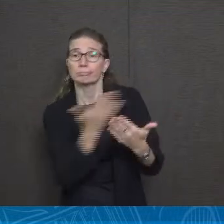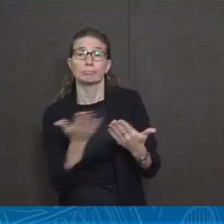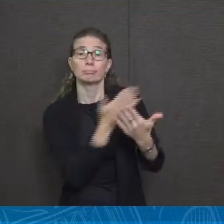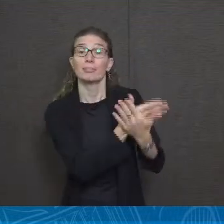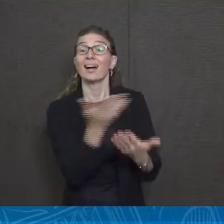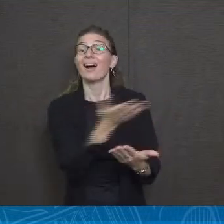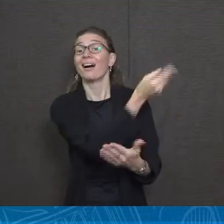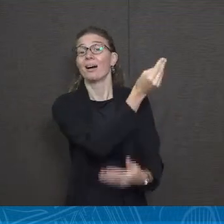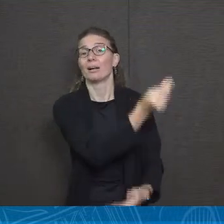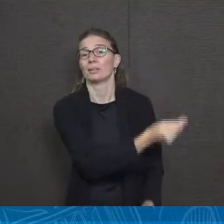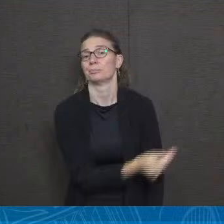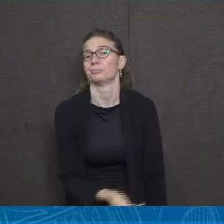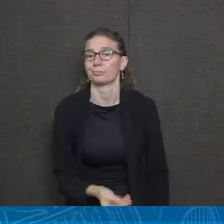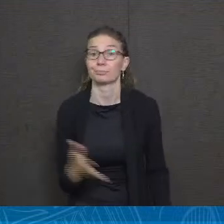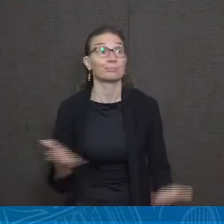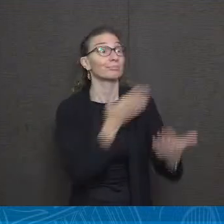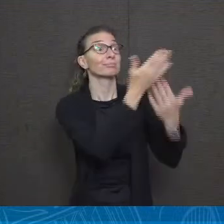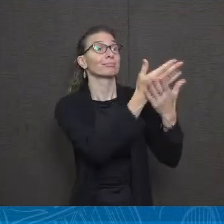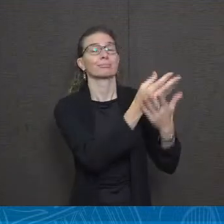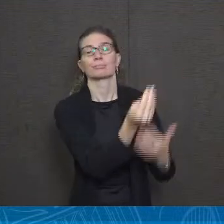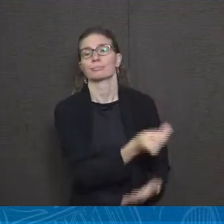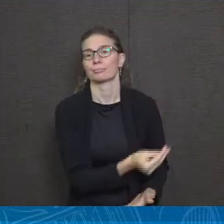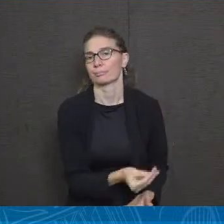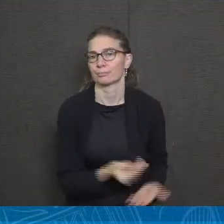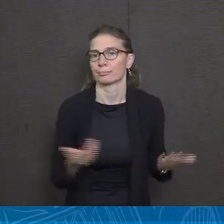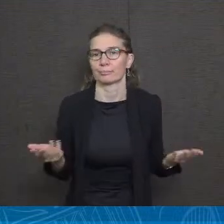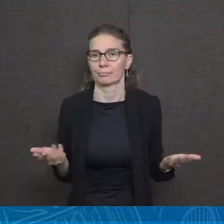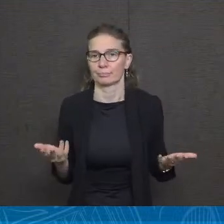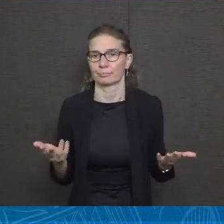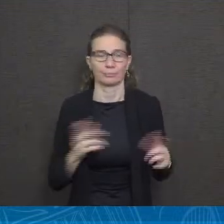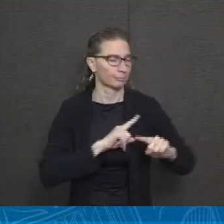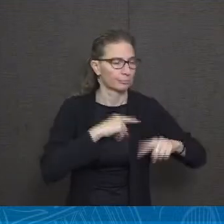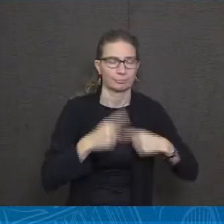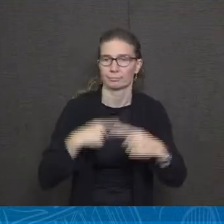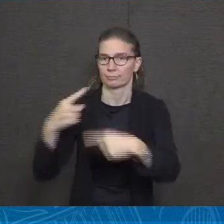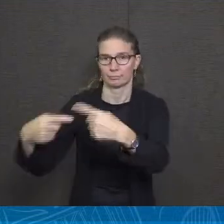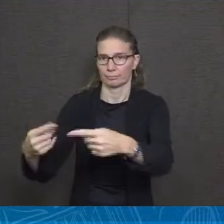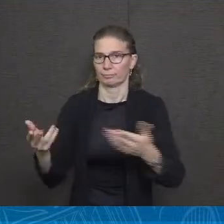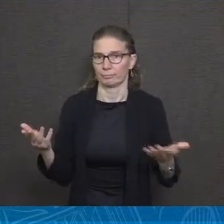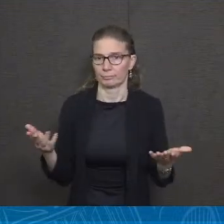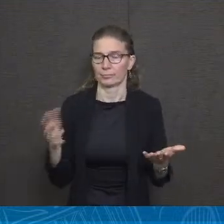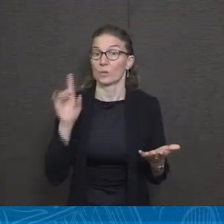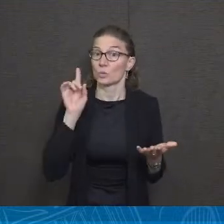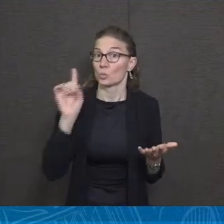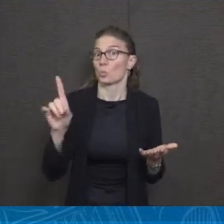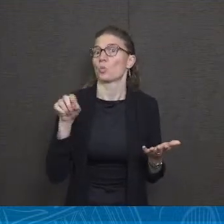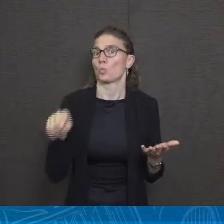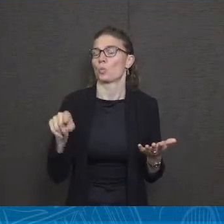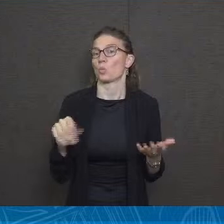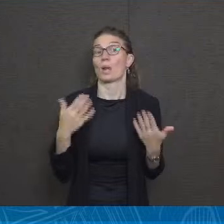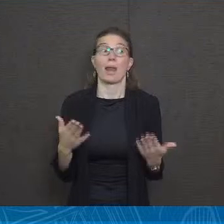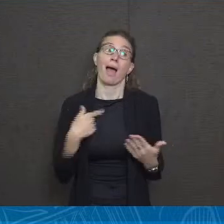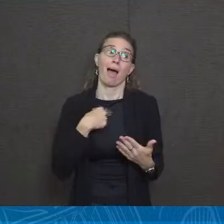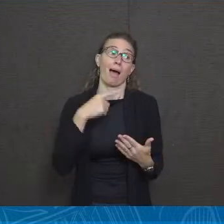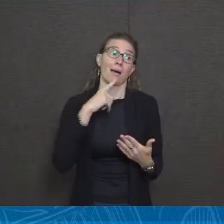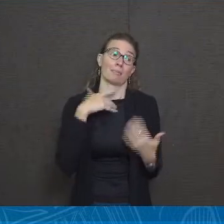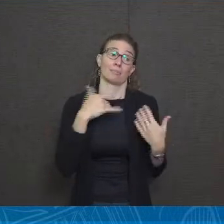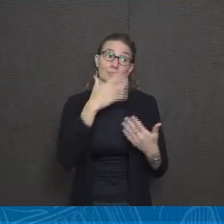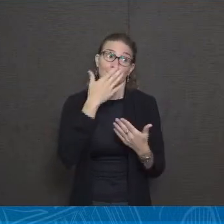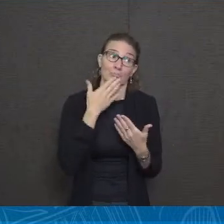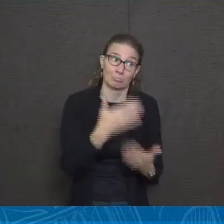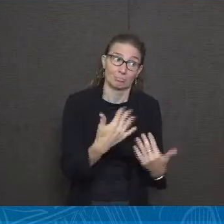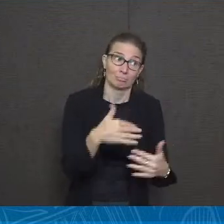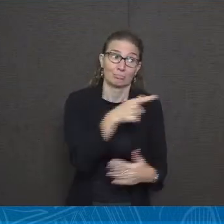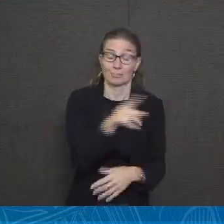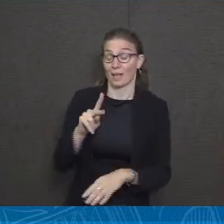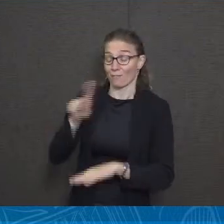become principles. But this has changed, and I think partly that is to do with the actions of particularly the Philippines, but also a number of states